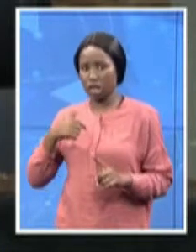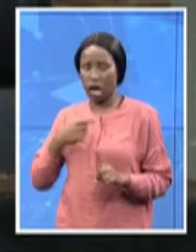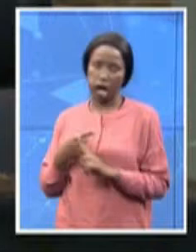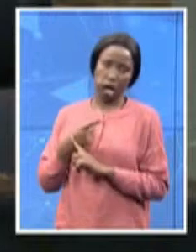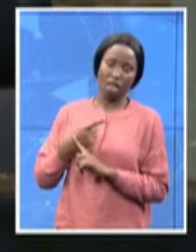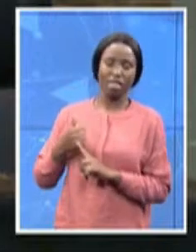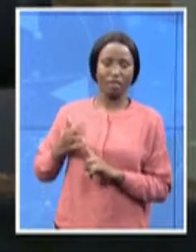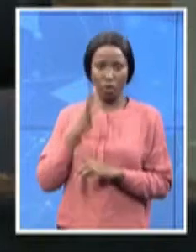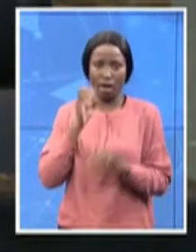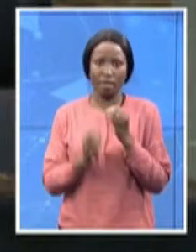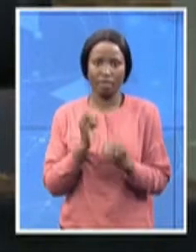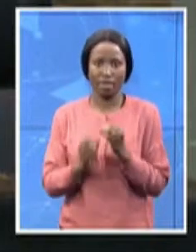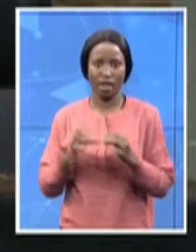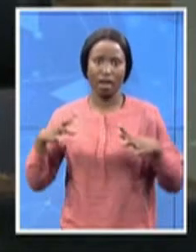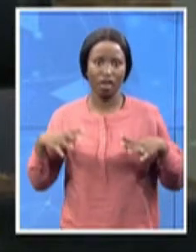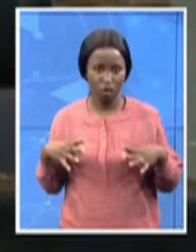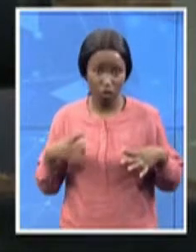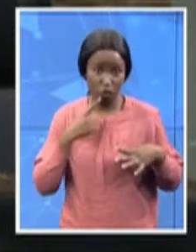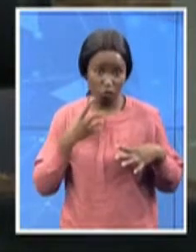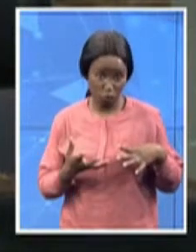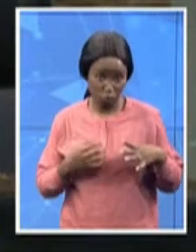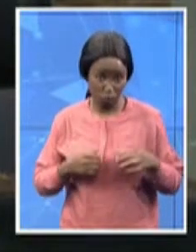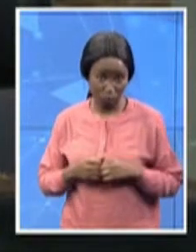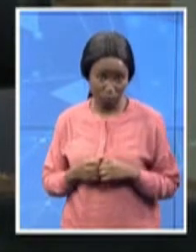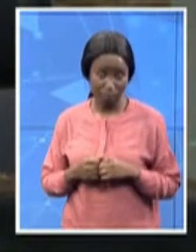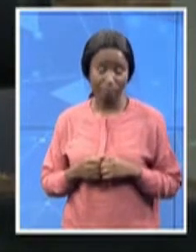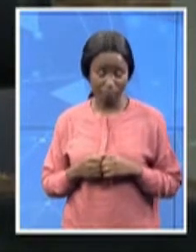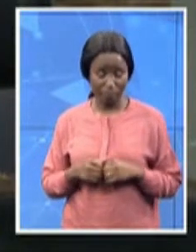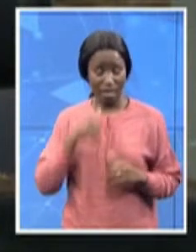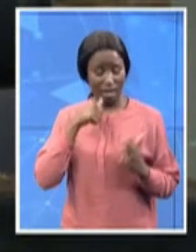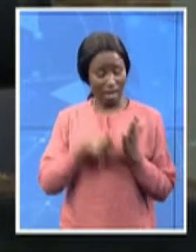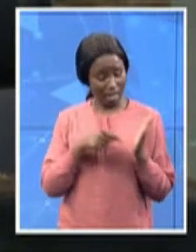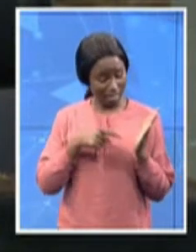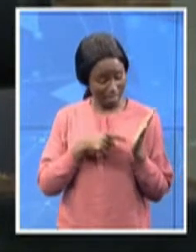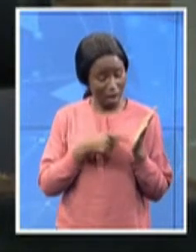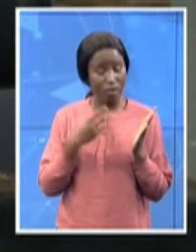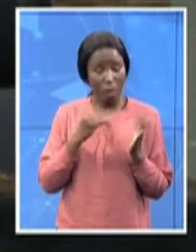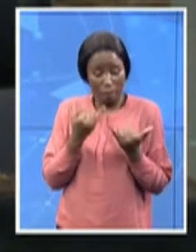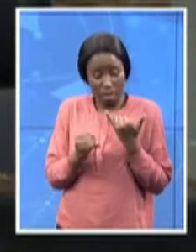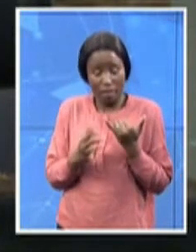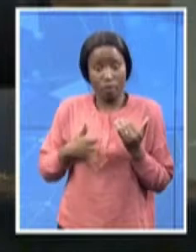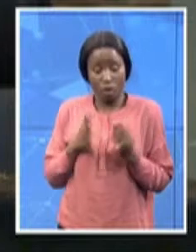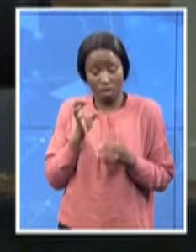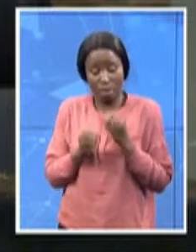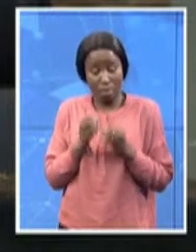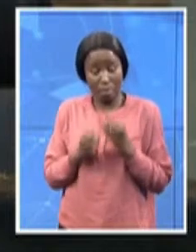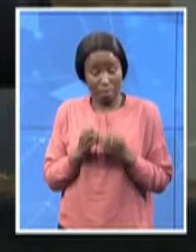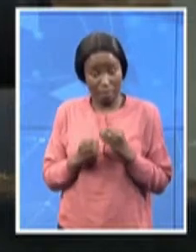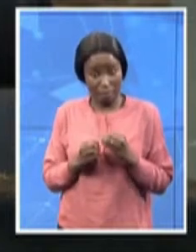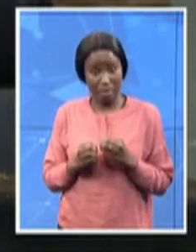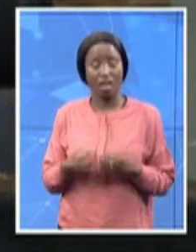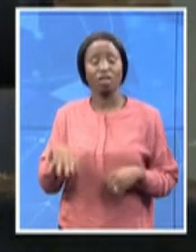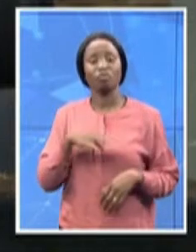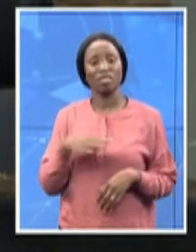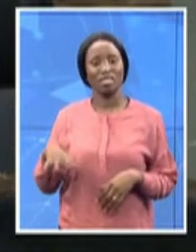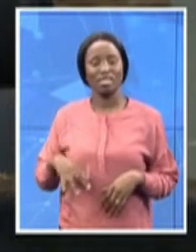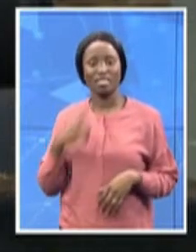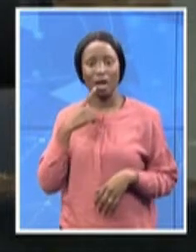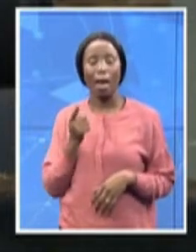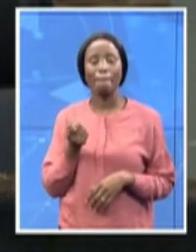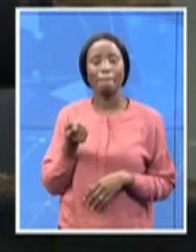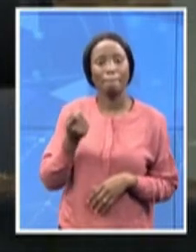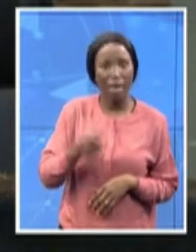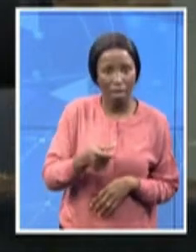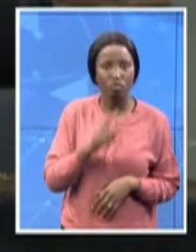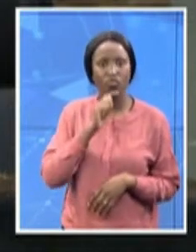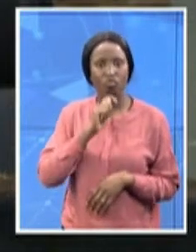In this letter of correction, the president reveals that the payment was actually a donation toward his campaign to